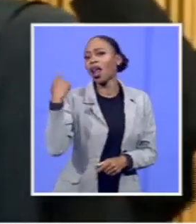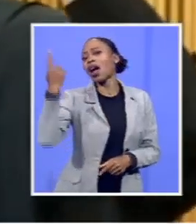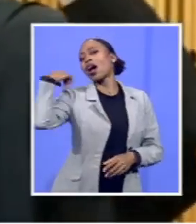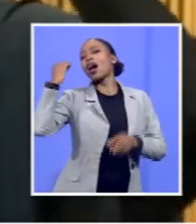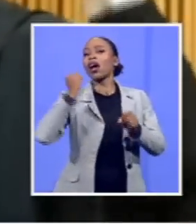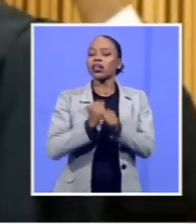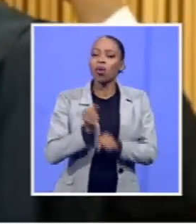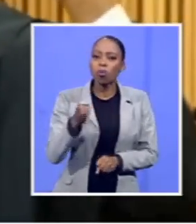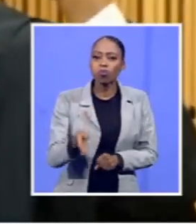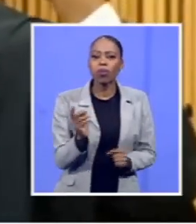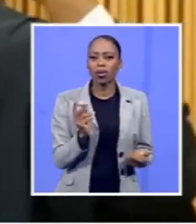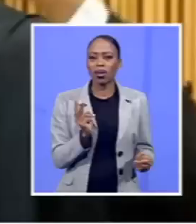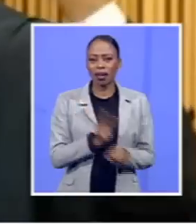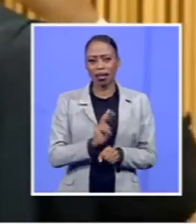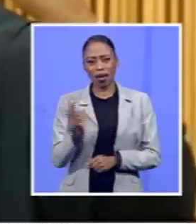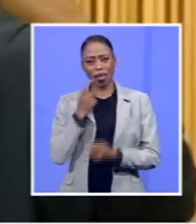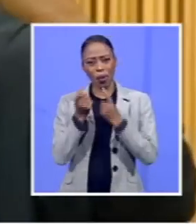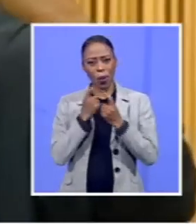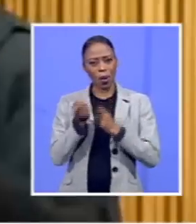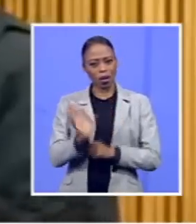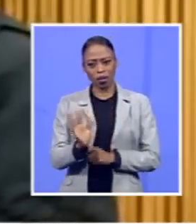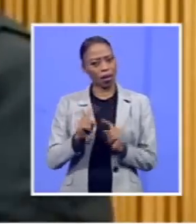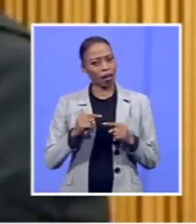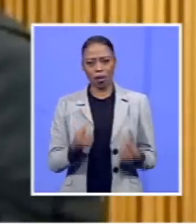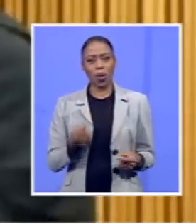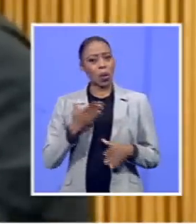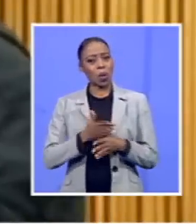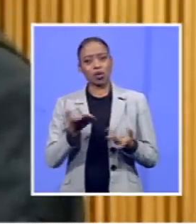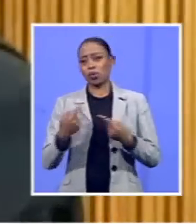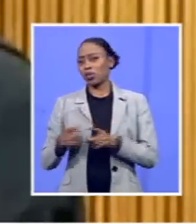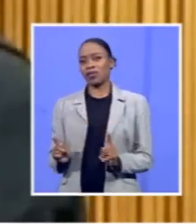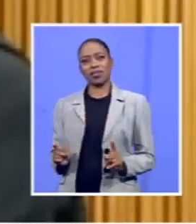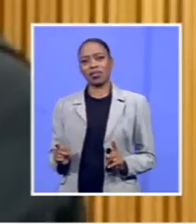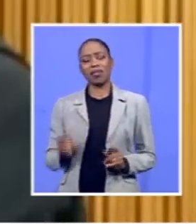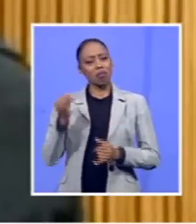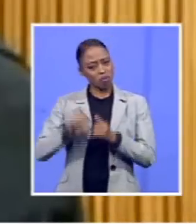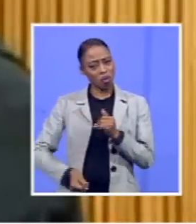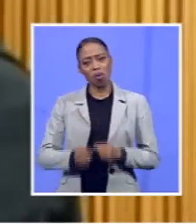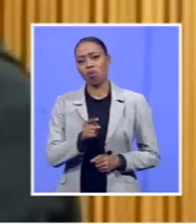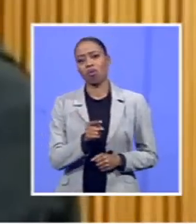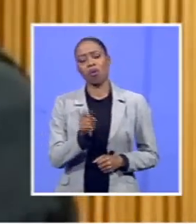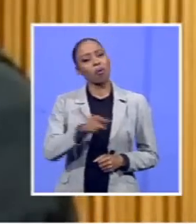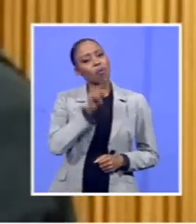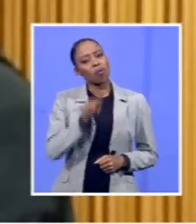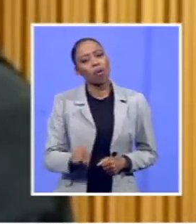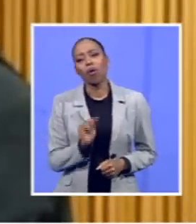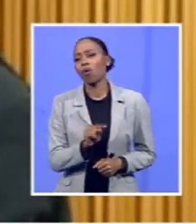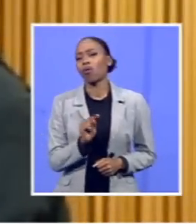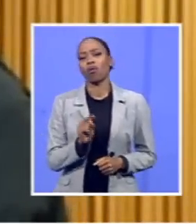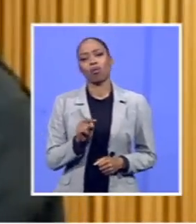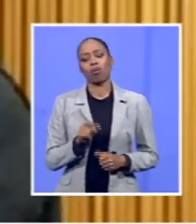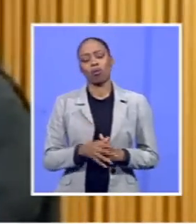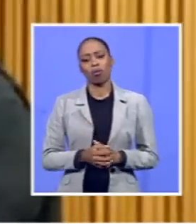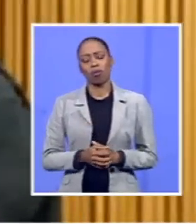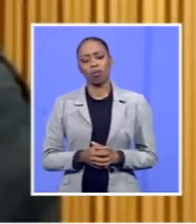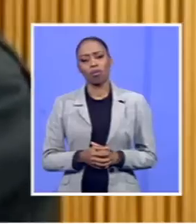year you were here on another complaint. That's just completely wrong. A wrong application of issue